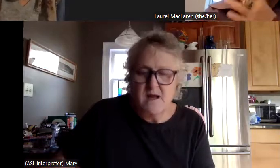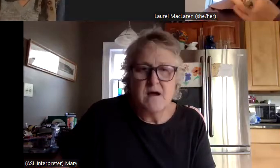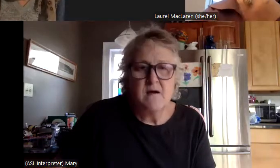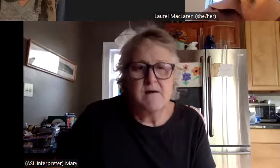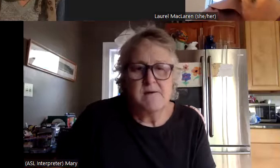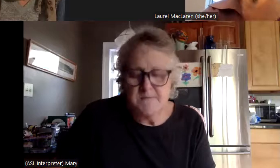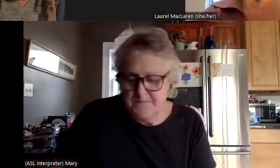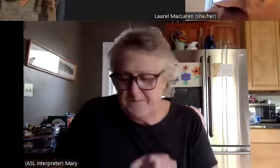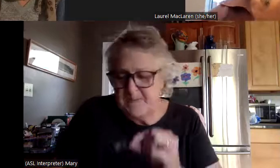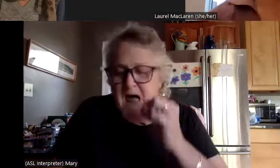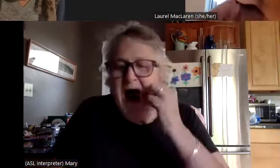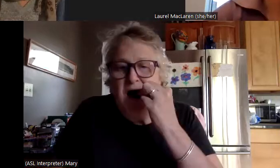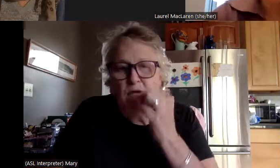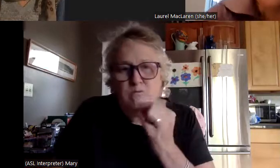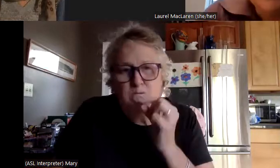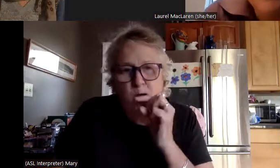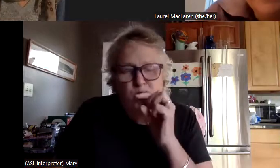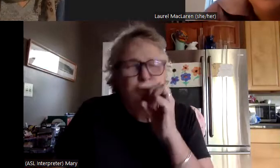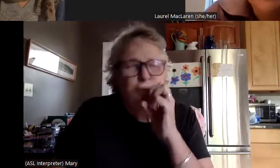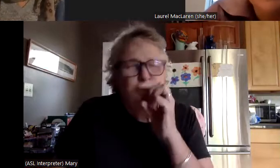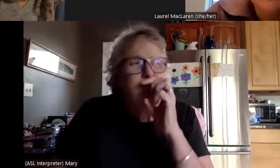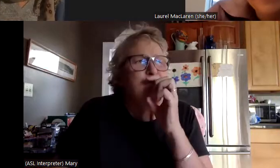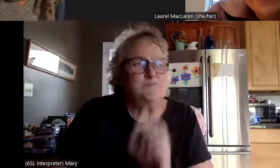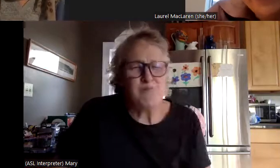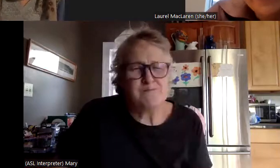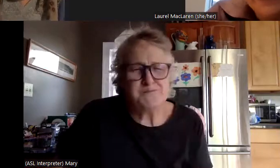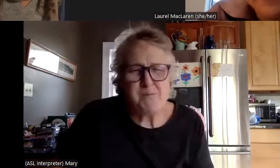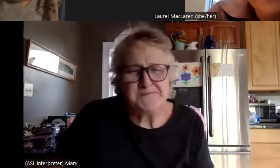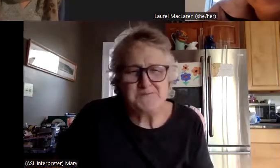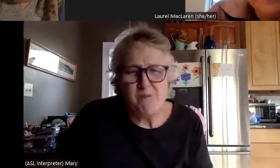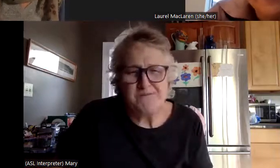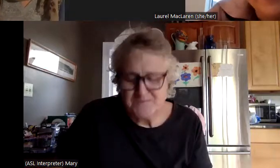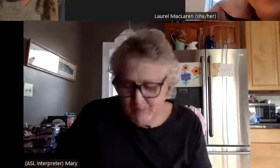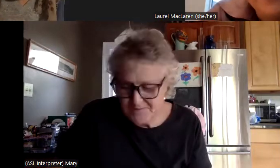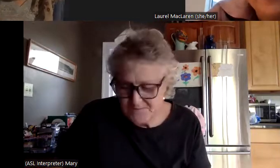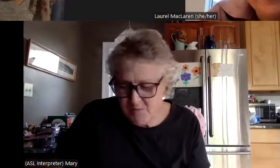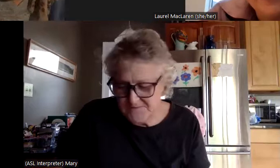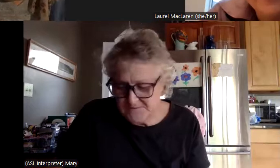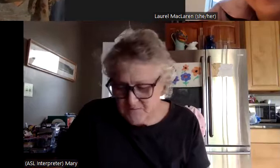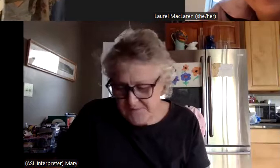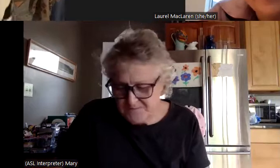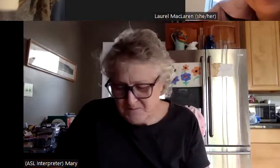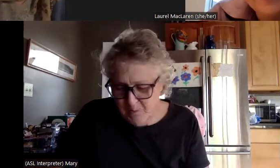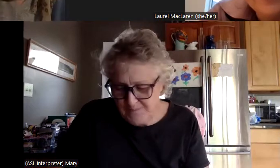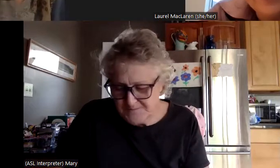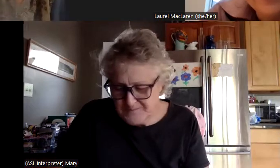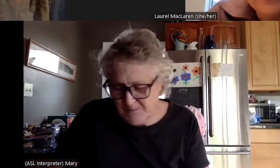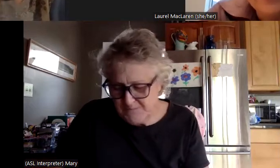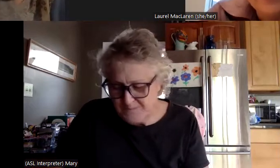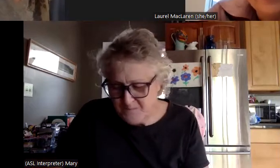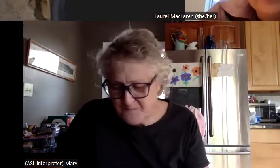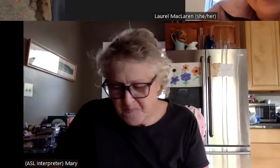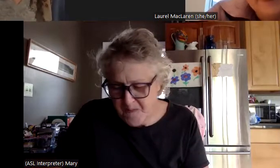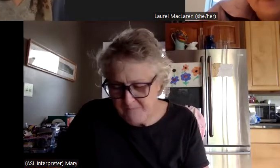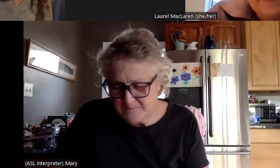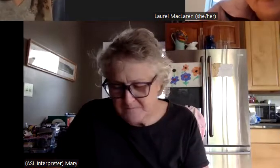An Irish friend does that to you. It does remind you of things that you wanted to do a long time ago. Yeah. Yeah.